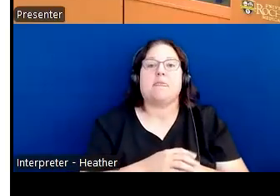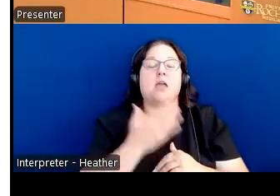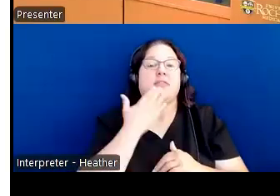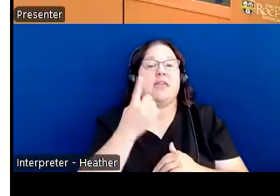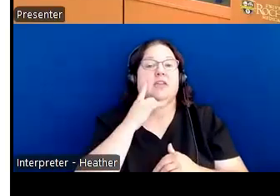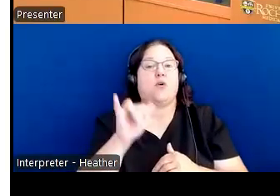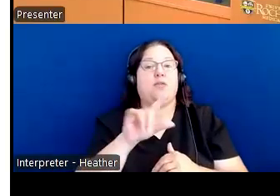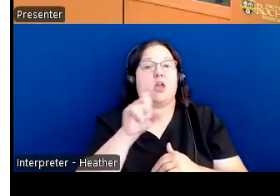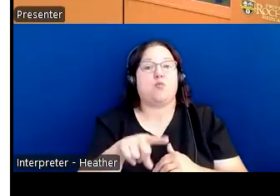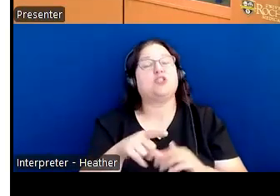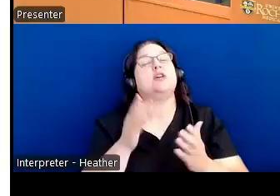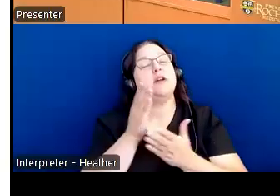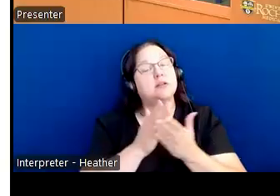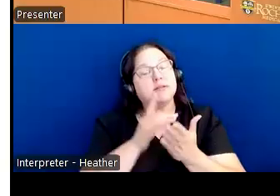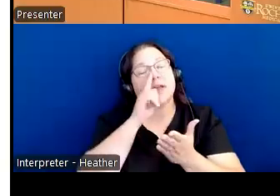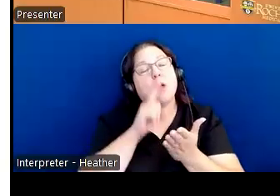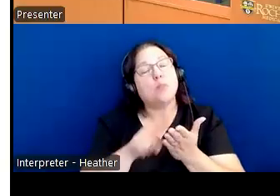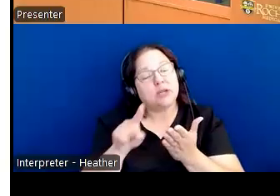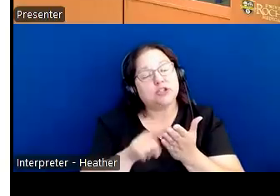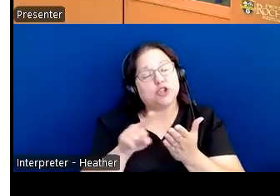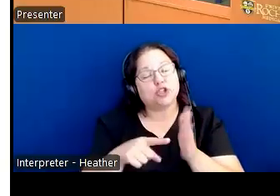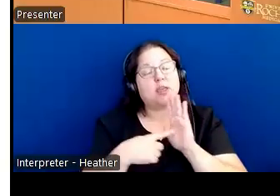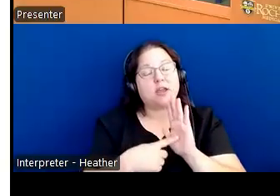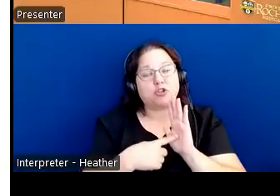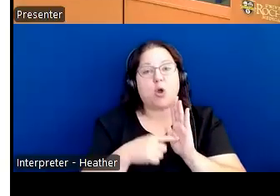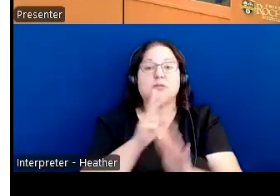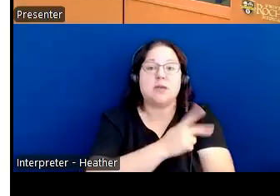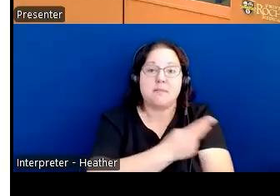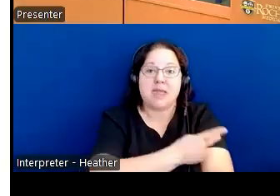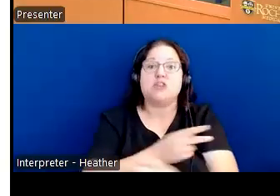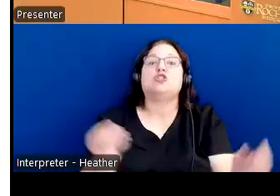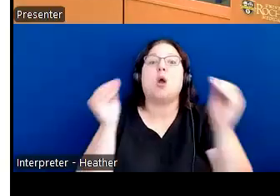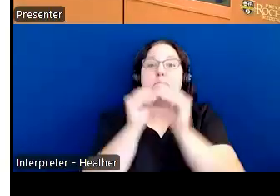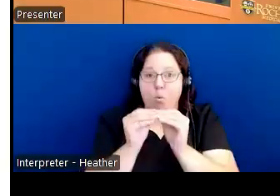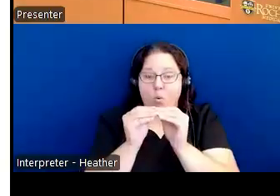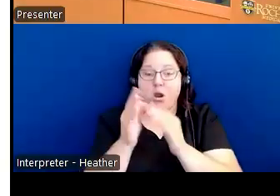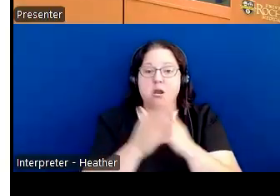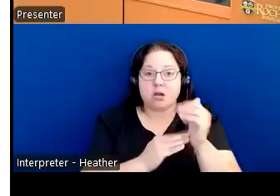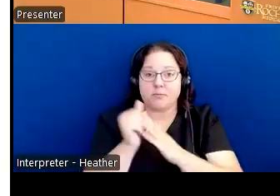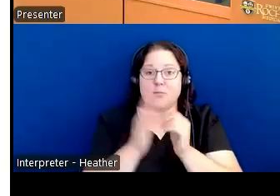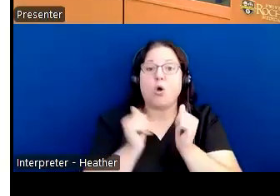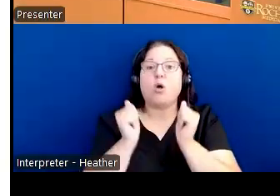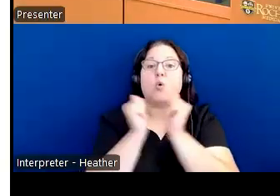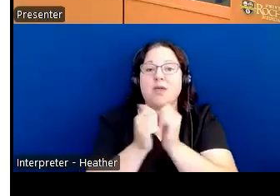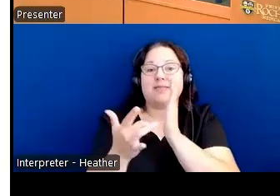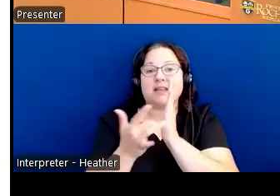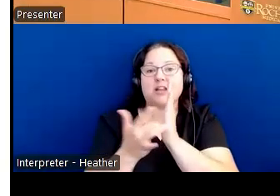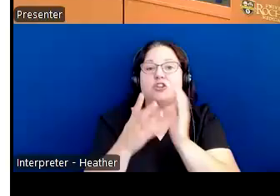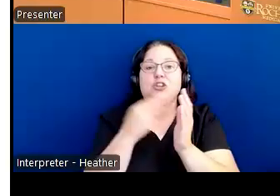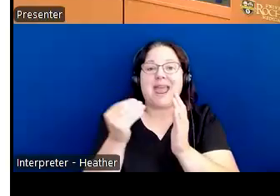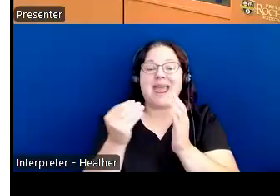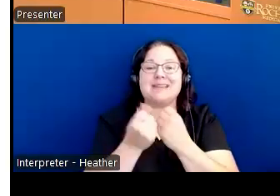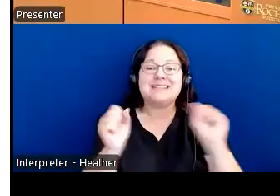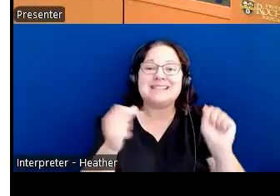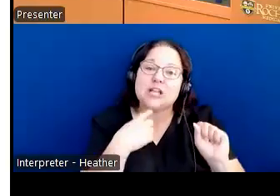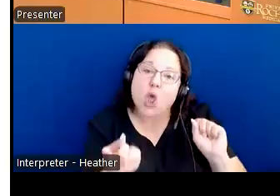There has been research that has shown that patients are more comfortable with technology and disclosing with technology,